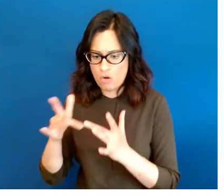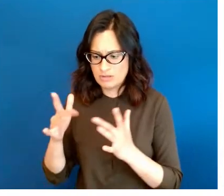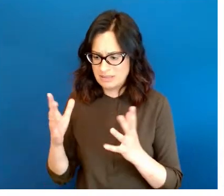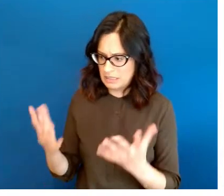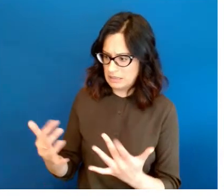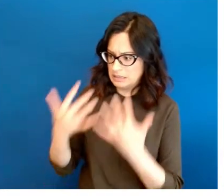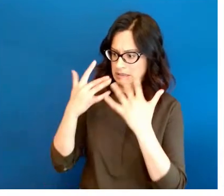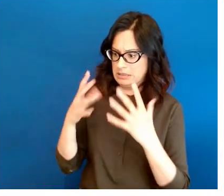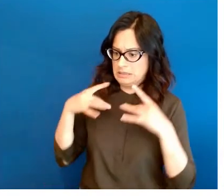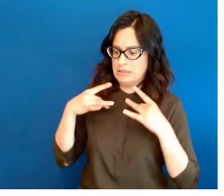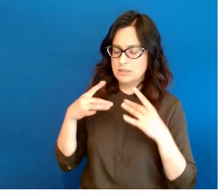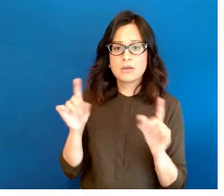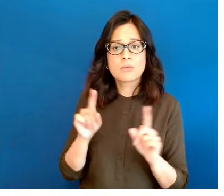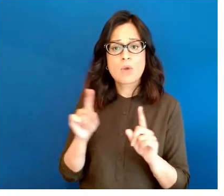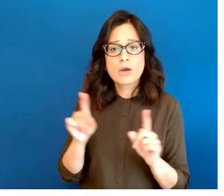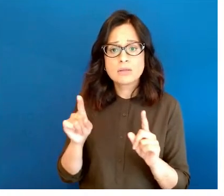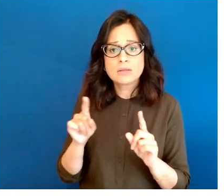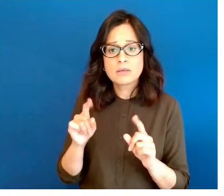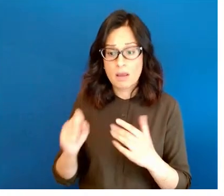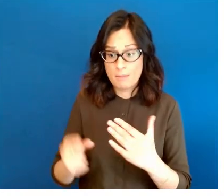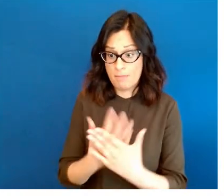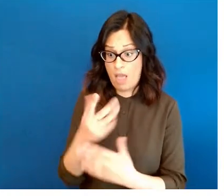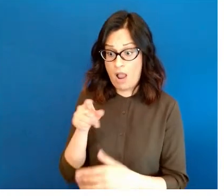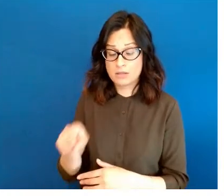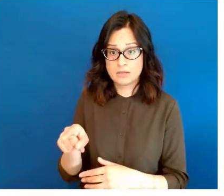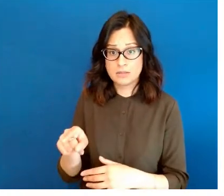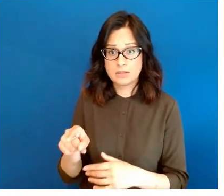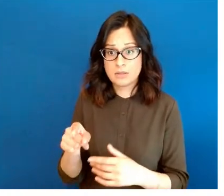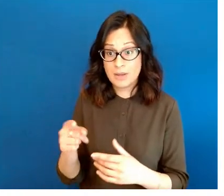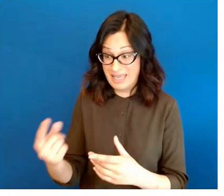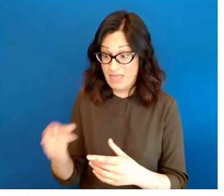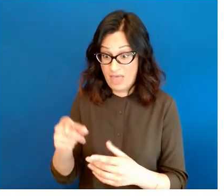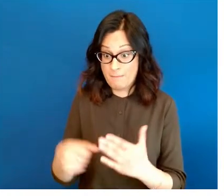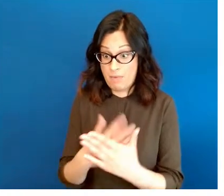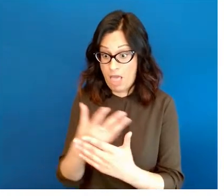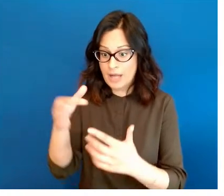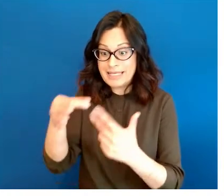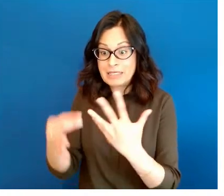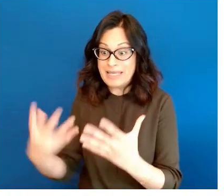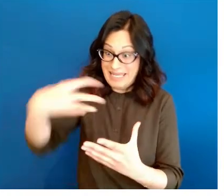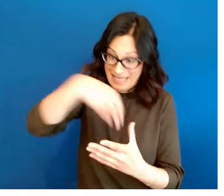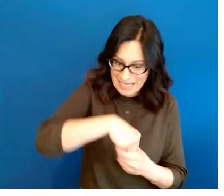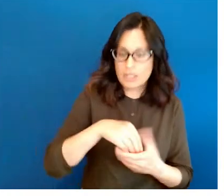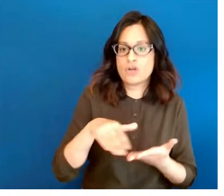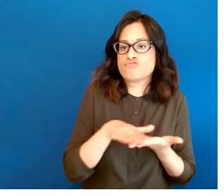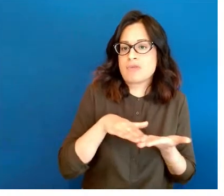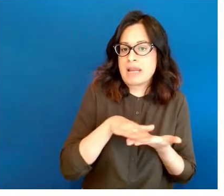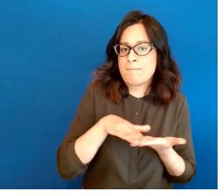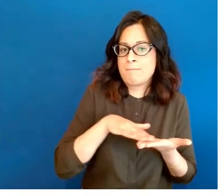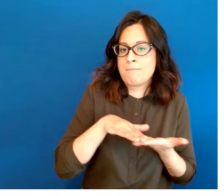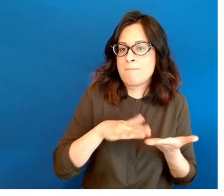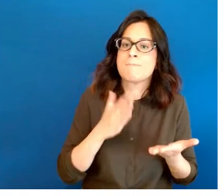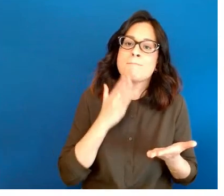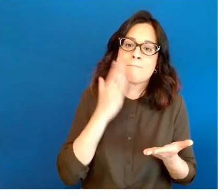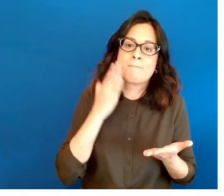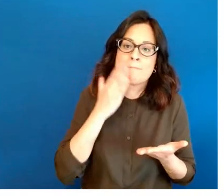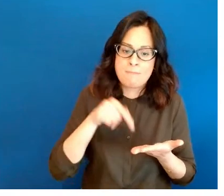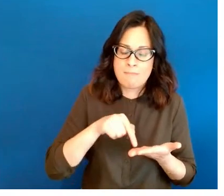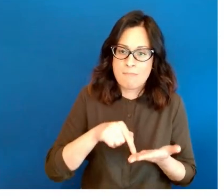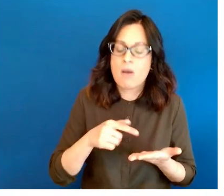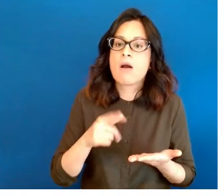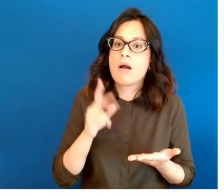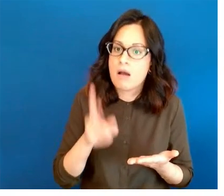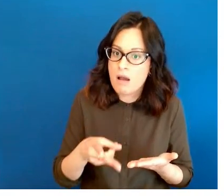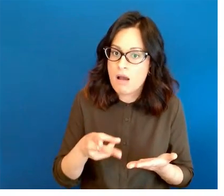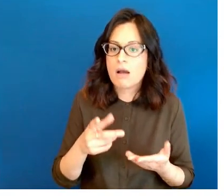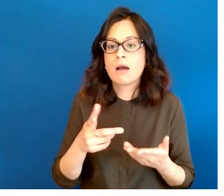that plant in a cream, in skincare products. So people commonly come